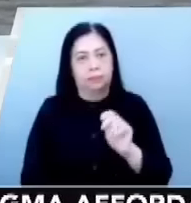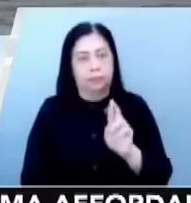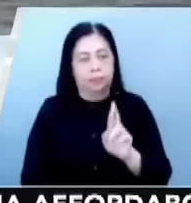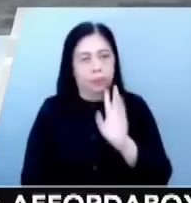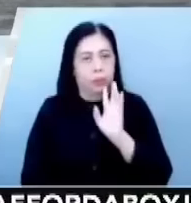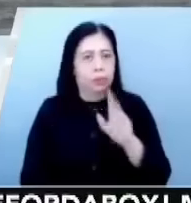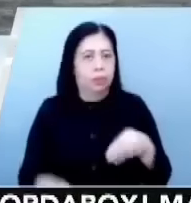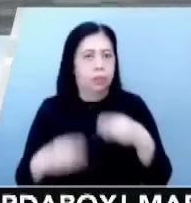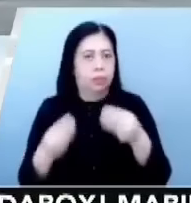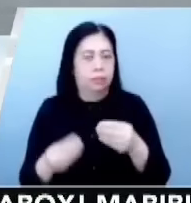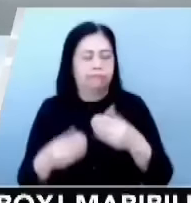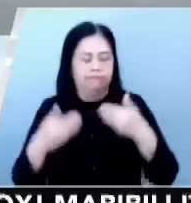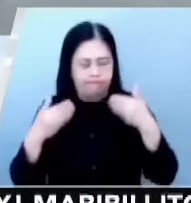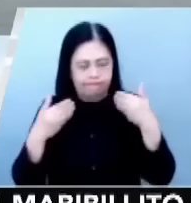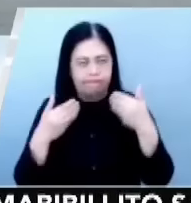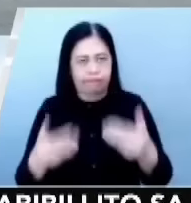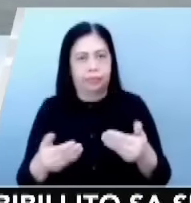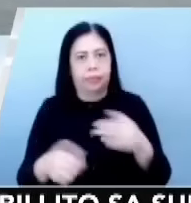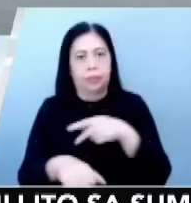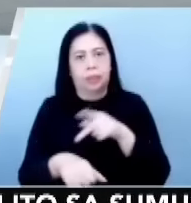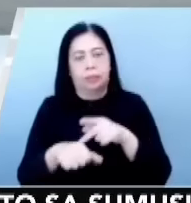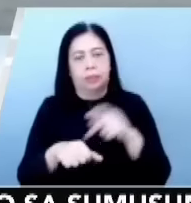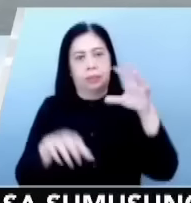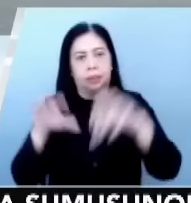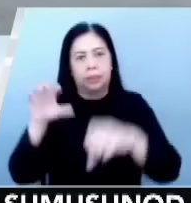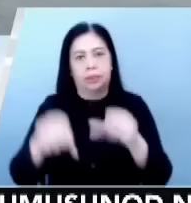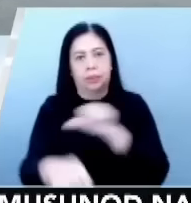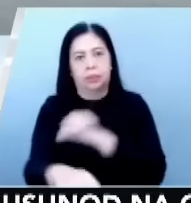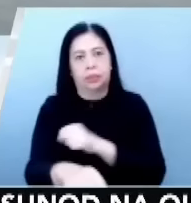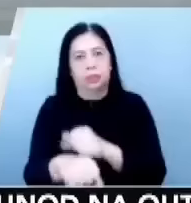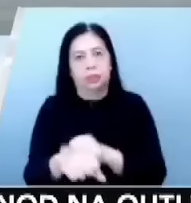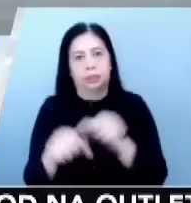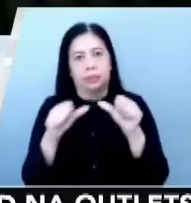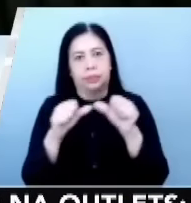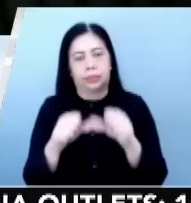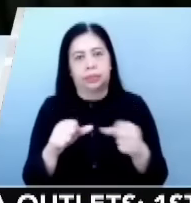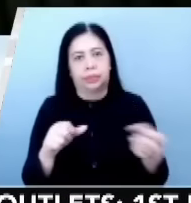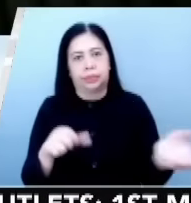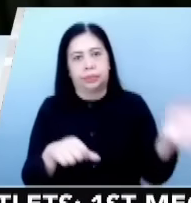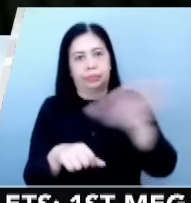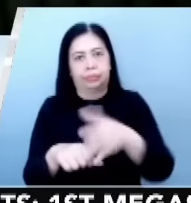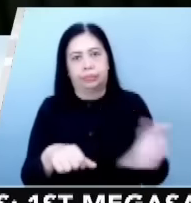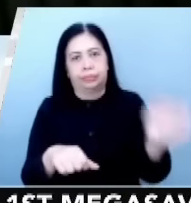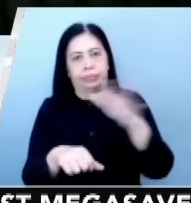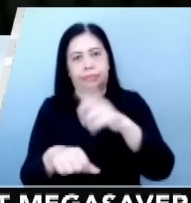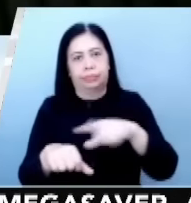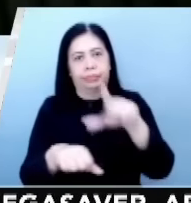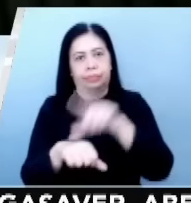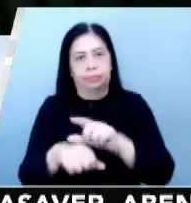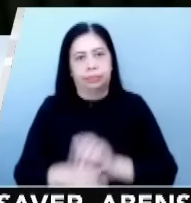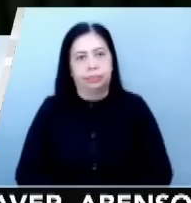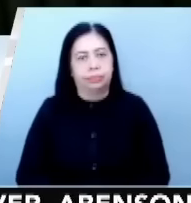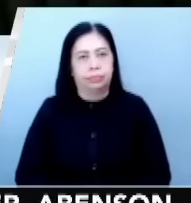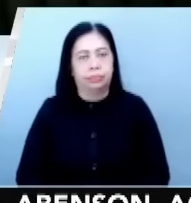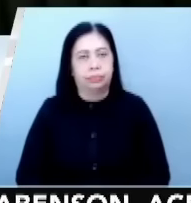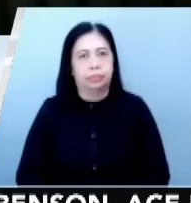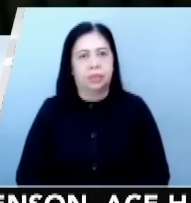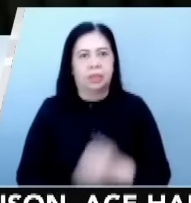go signal ng Philippine Reclamation Authority na ituloy ang pagtatambak. Dapat po may positive